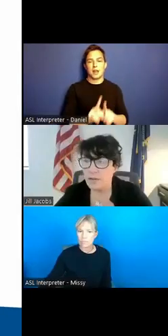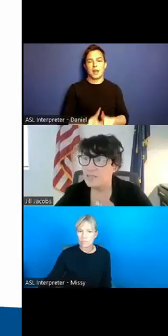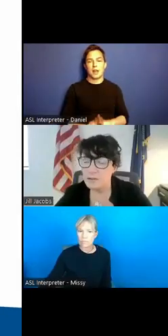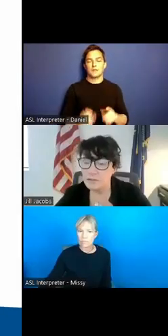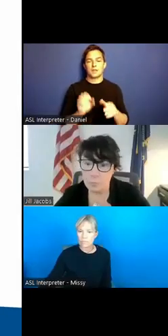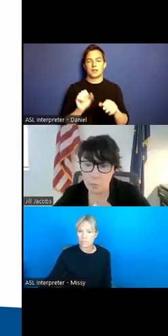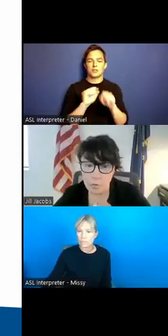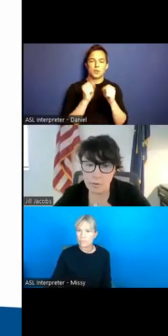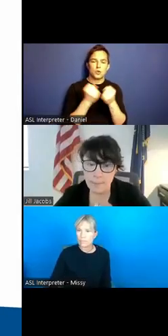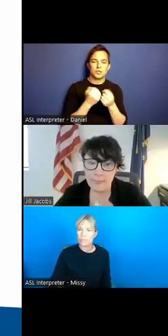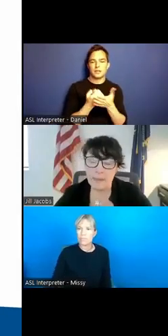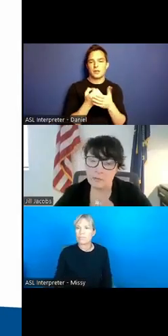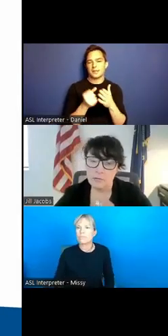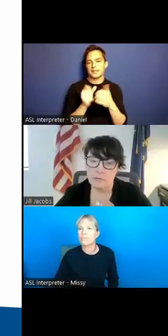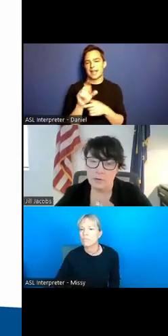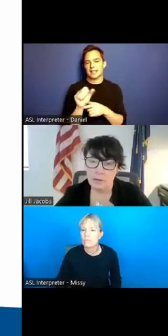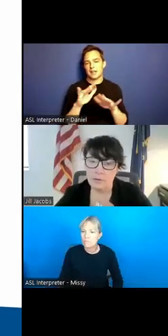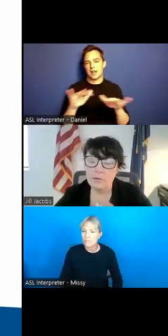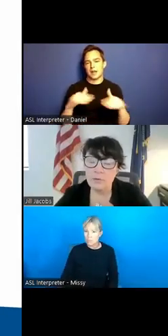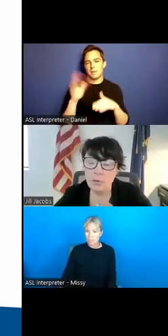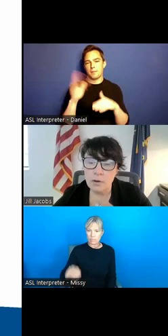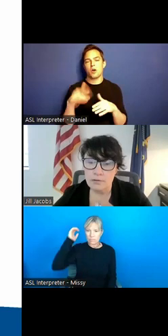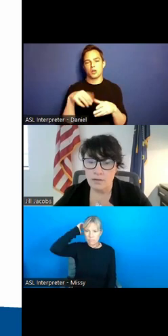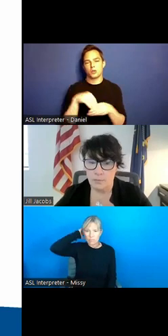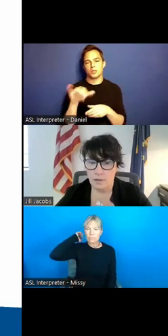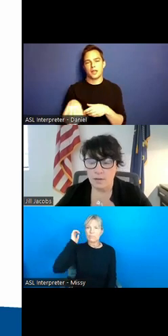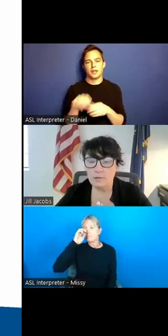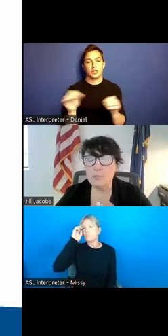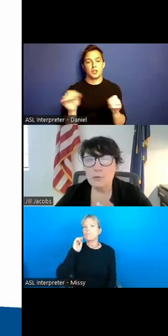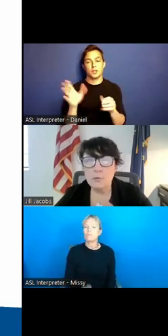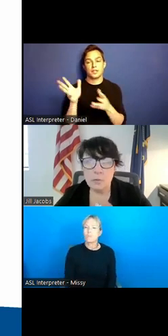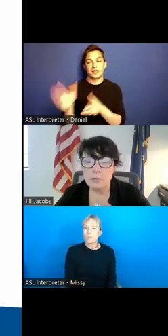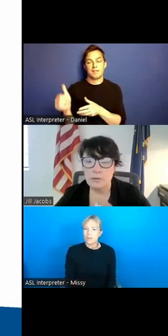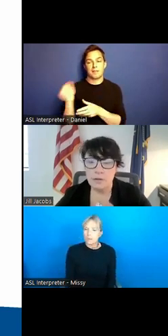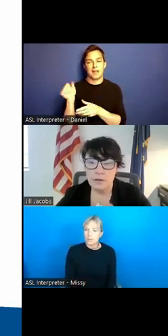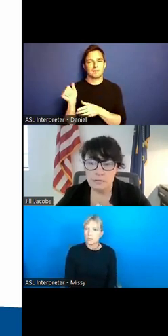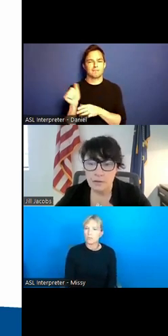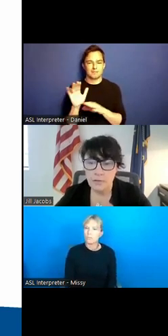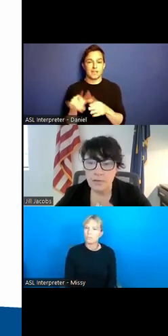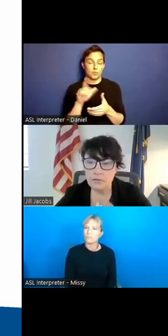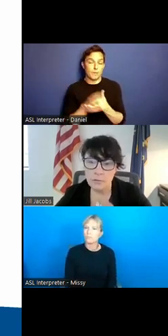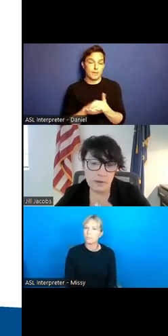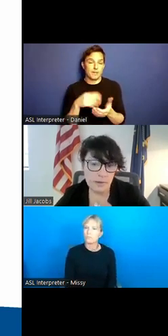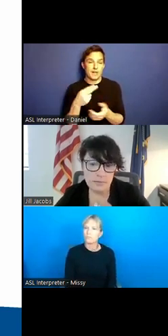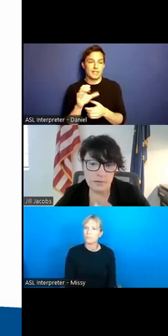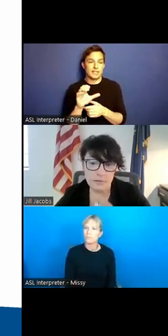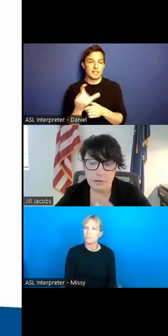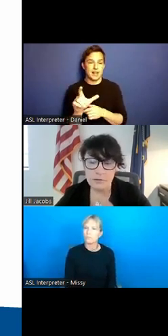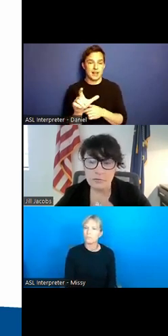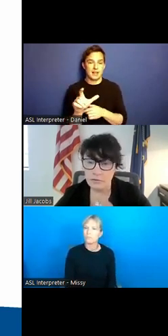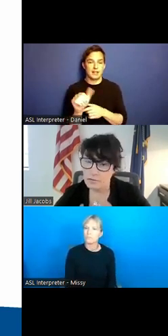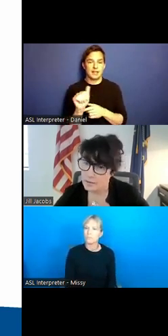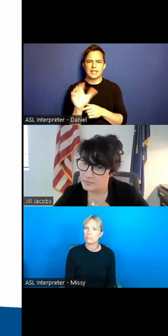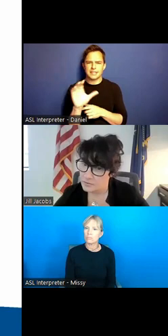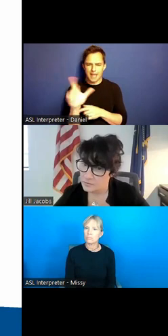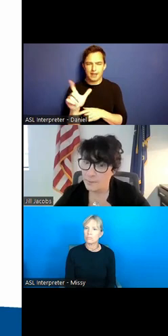socioeconomic statuses, and more are included, and that no one is left behind. It's really what we believe in at ACL. And that's why ACL